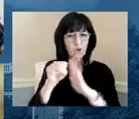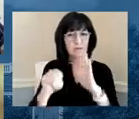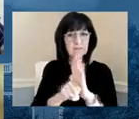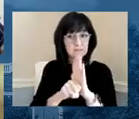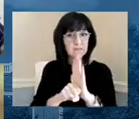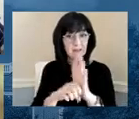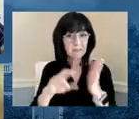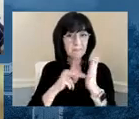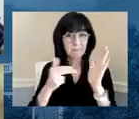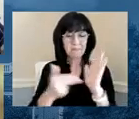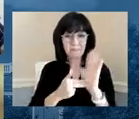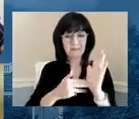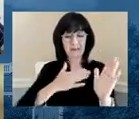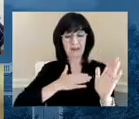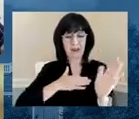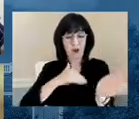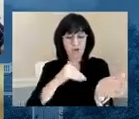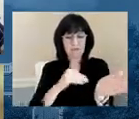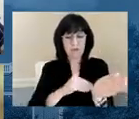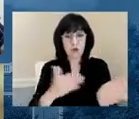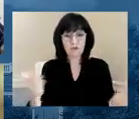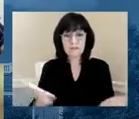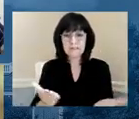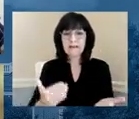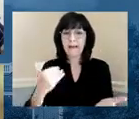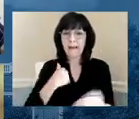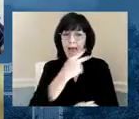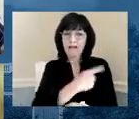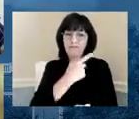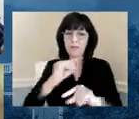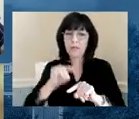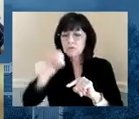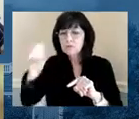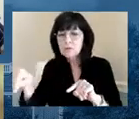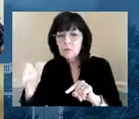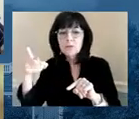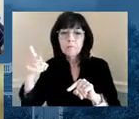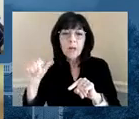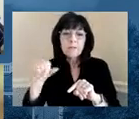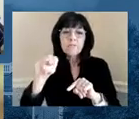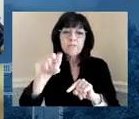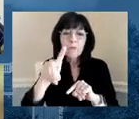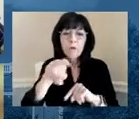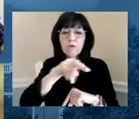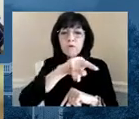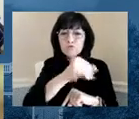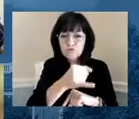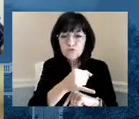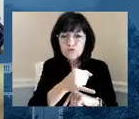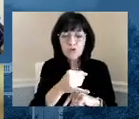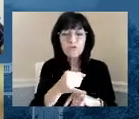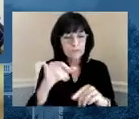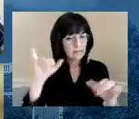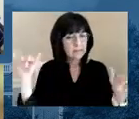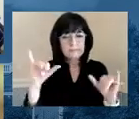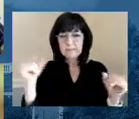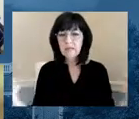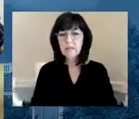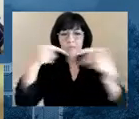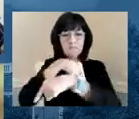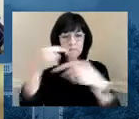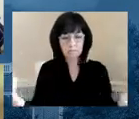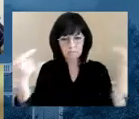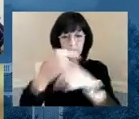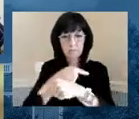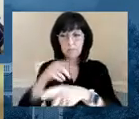physicians inside Delaware who have patients outside Delaware, who reside outside of Delaware. And we have a lot of